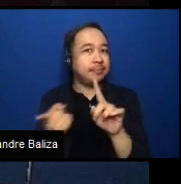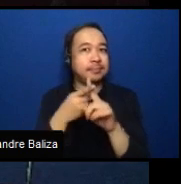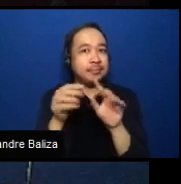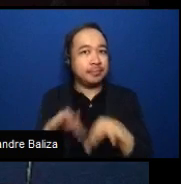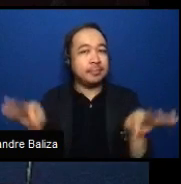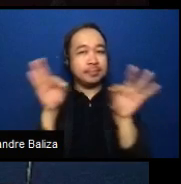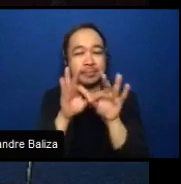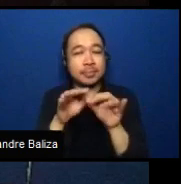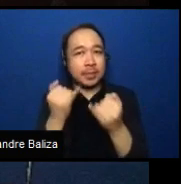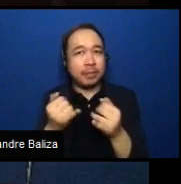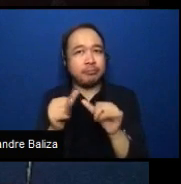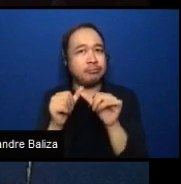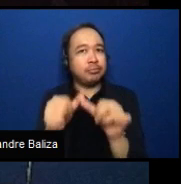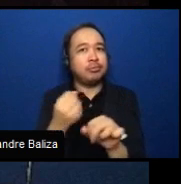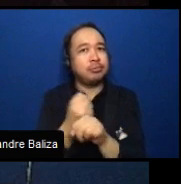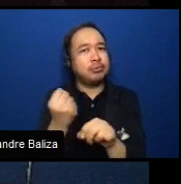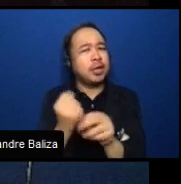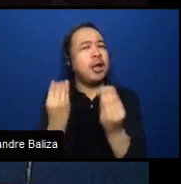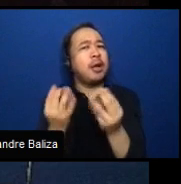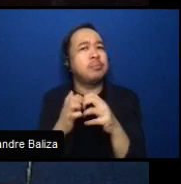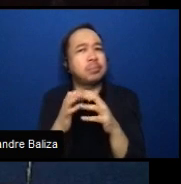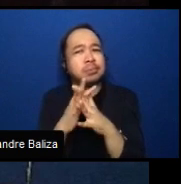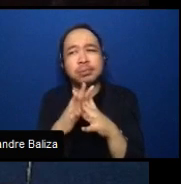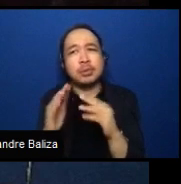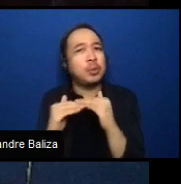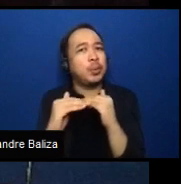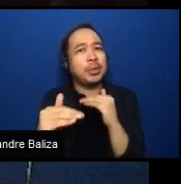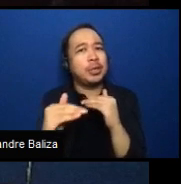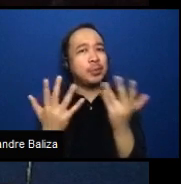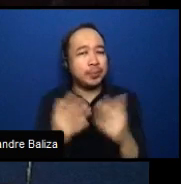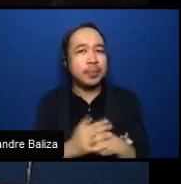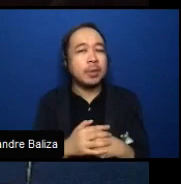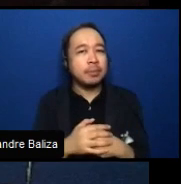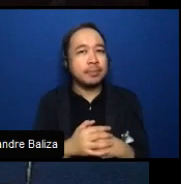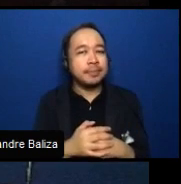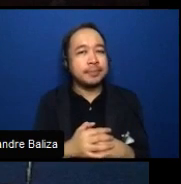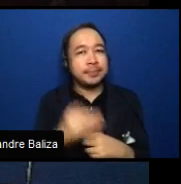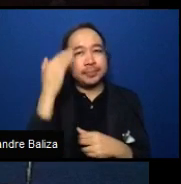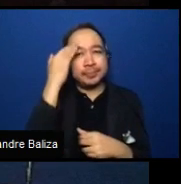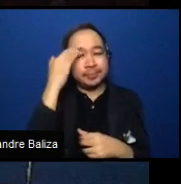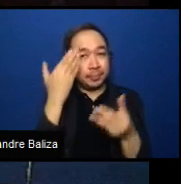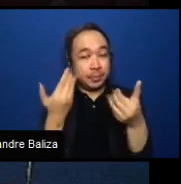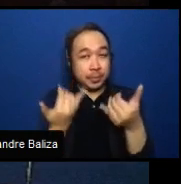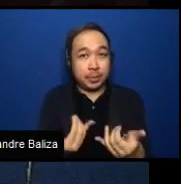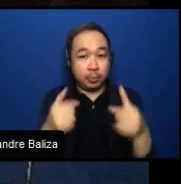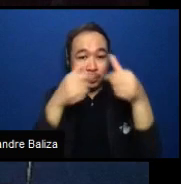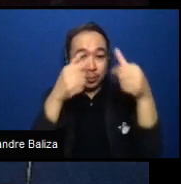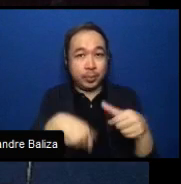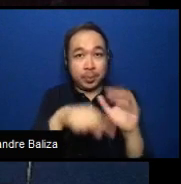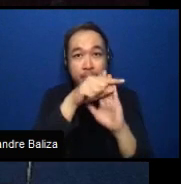resilient systems that sustain us. We are convinced that the current indicator framework has made many entry